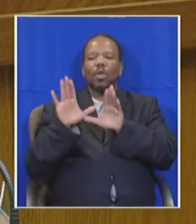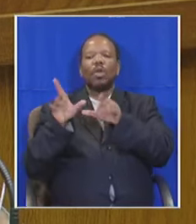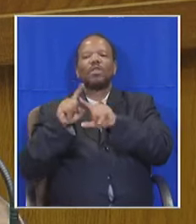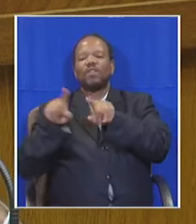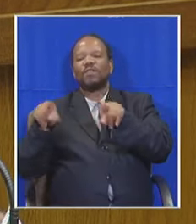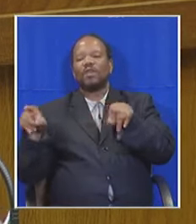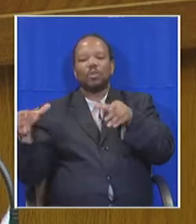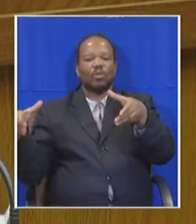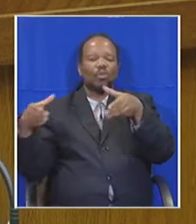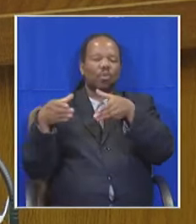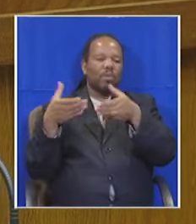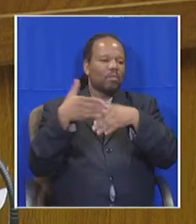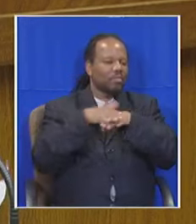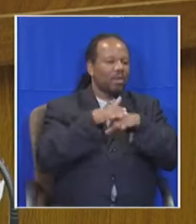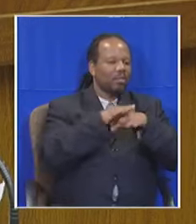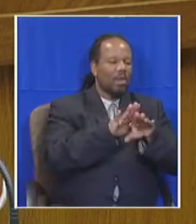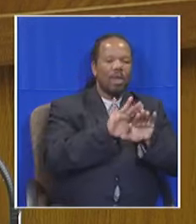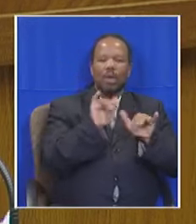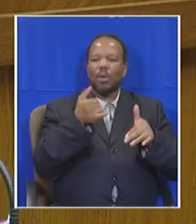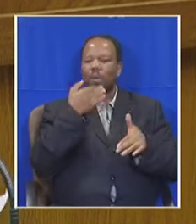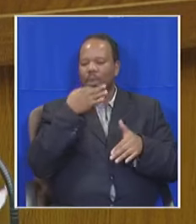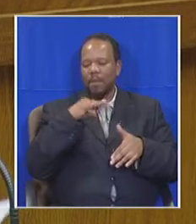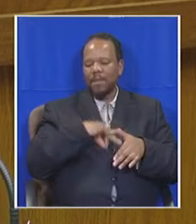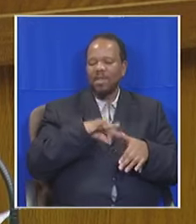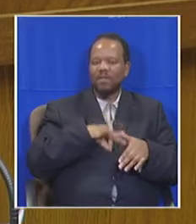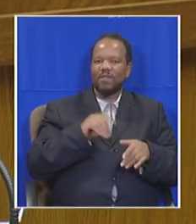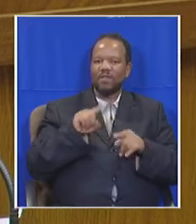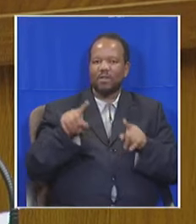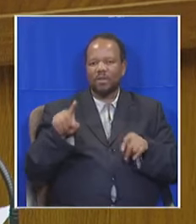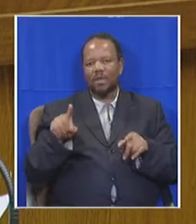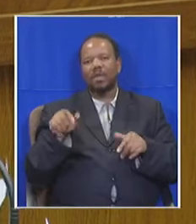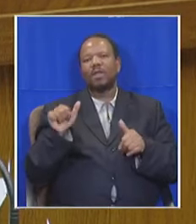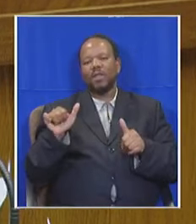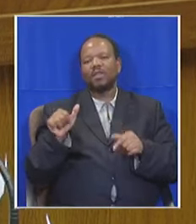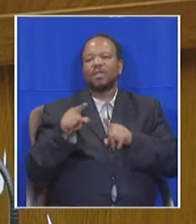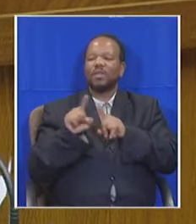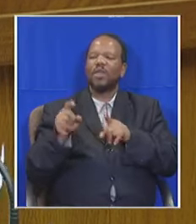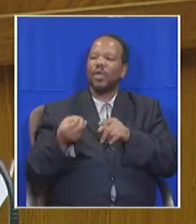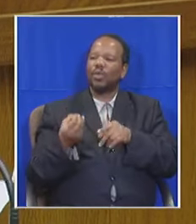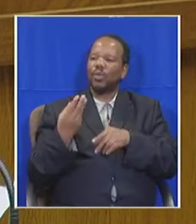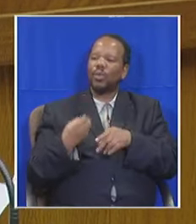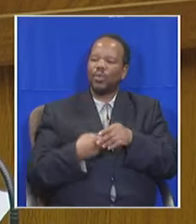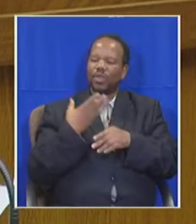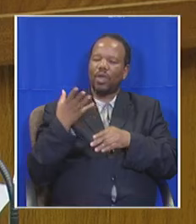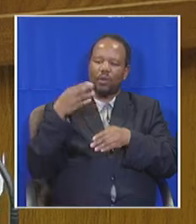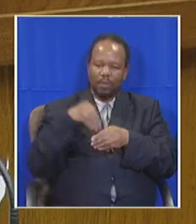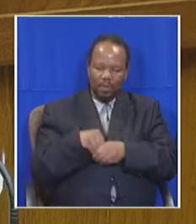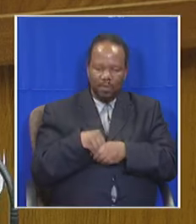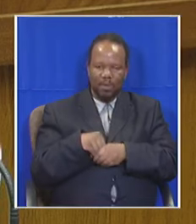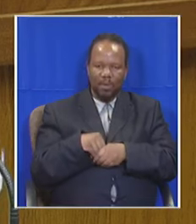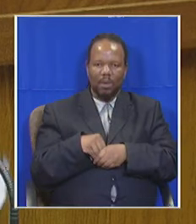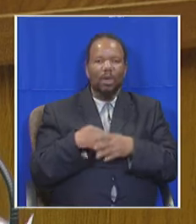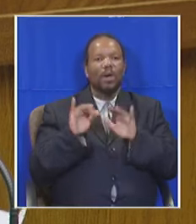on the implementation and benefits in the digital development that will surely affect young people. Apart from the fact that young people